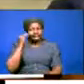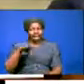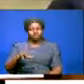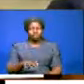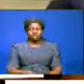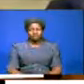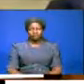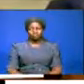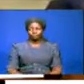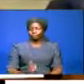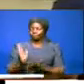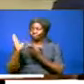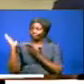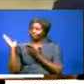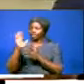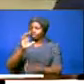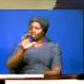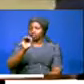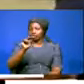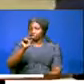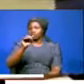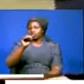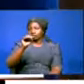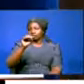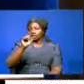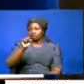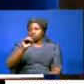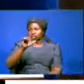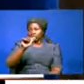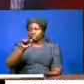Ni katika kanisa la Consolata Shrine katika kaunti ya Nairobi.